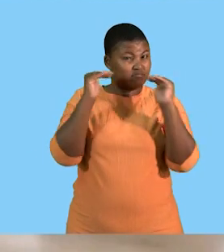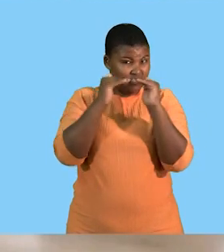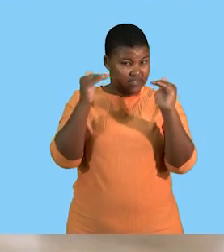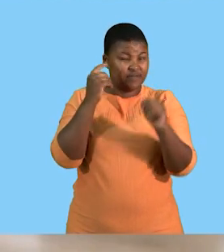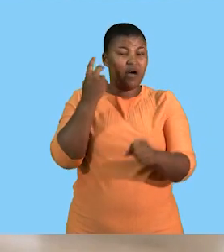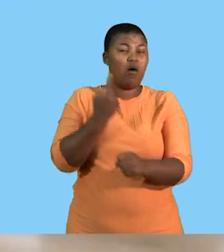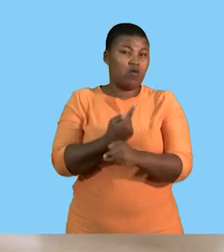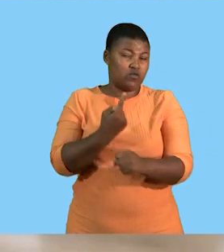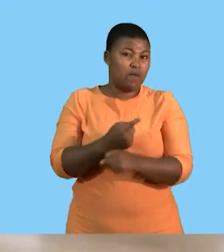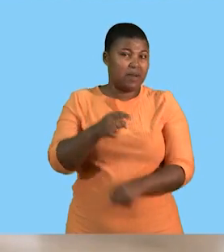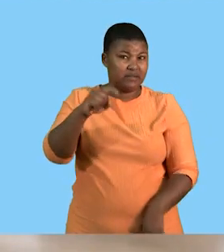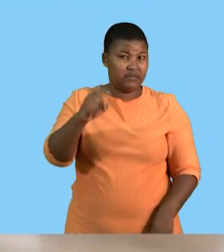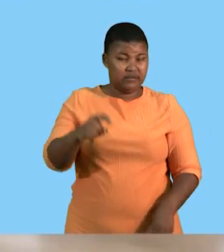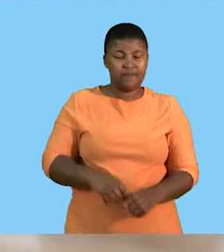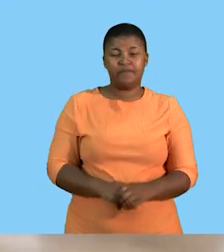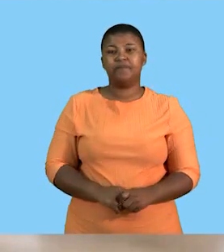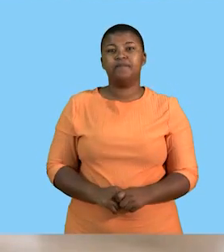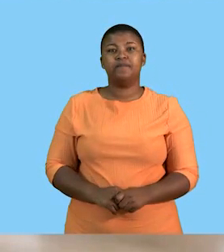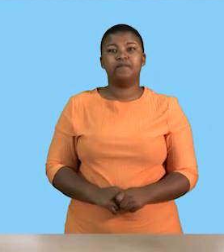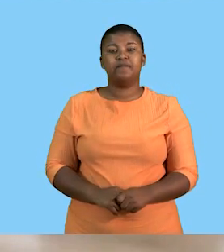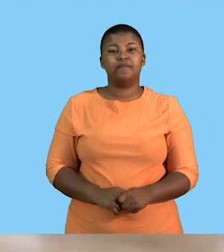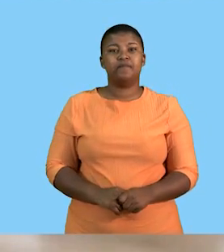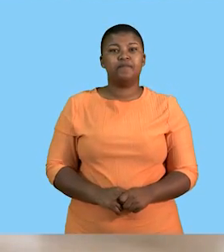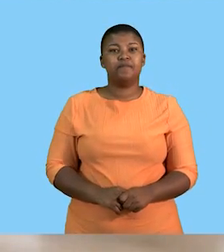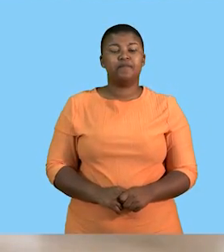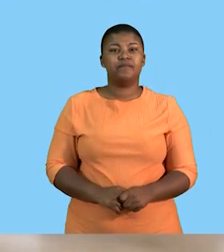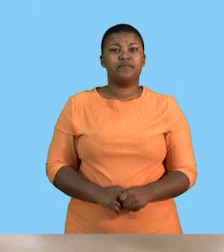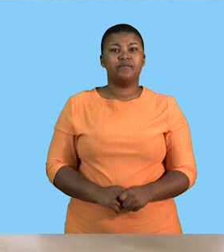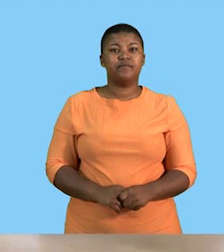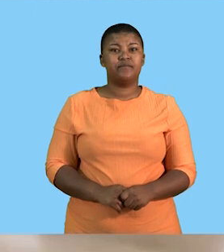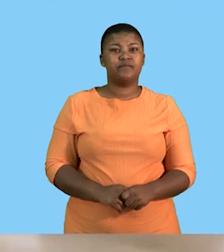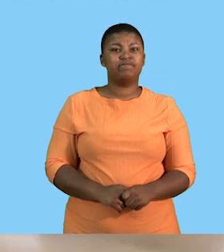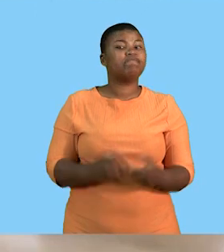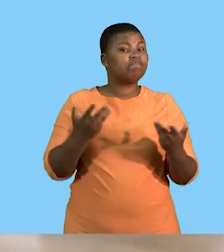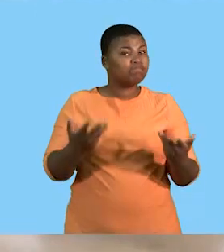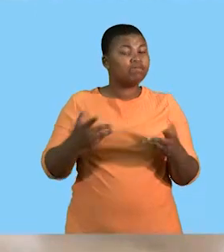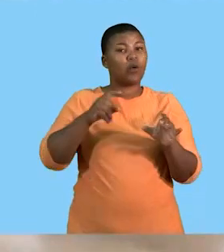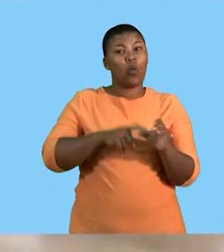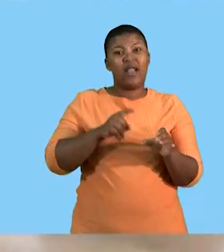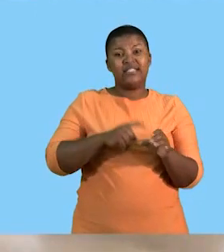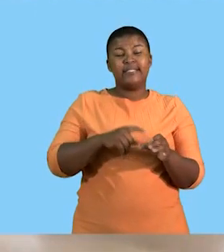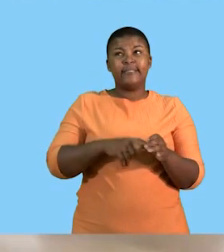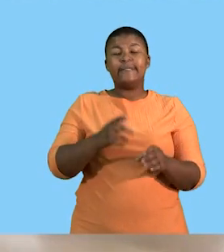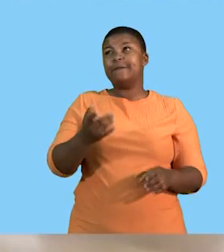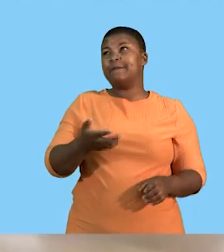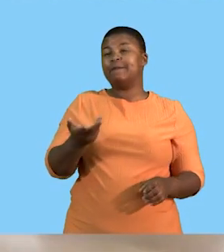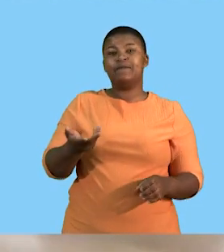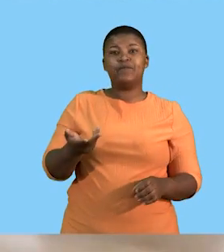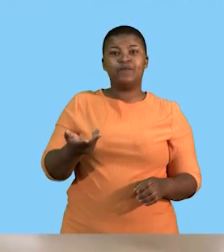standards, rather, that meet their standards and their specifications for quality. So quality